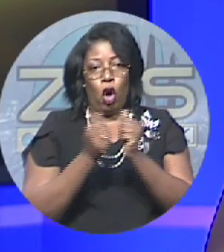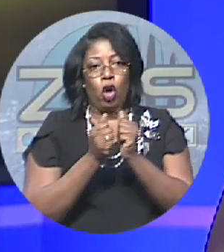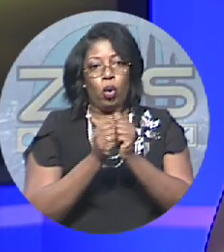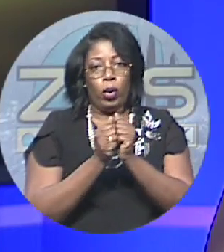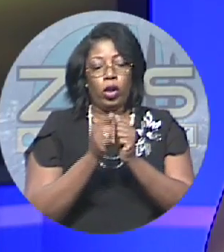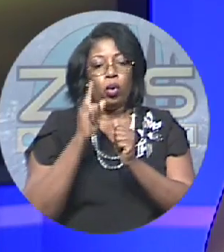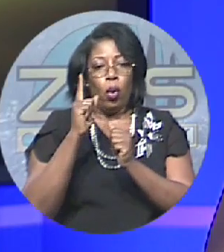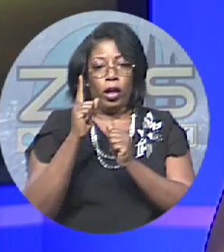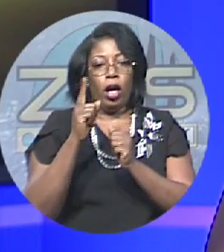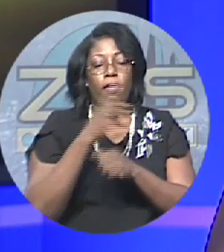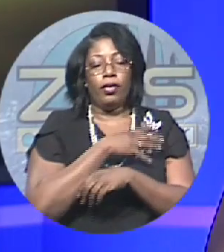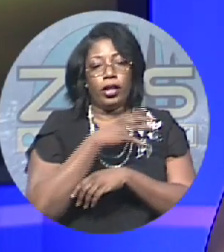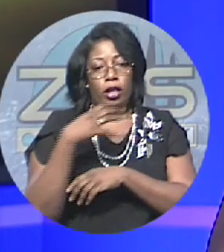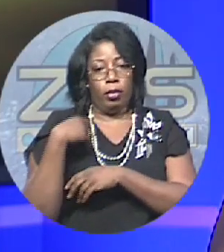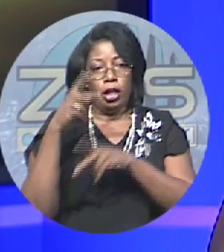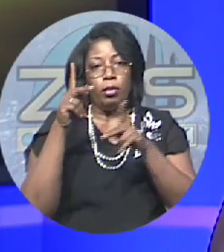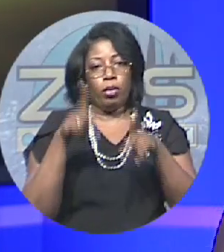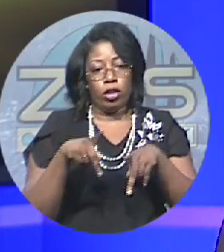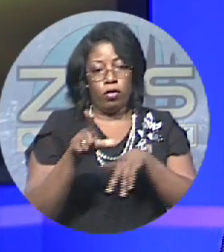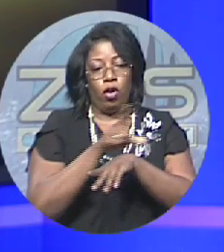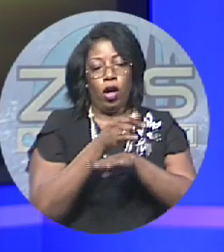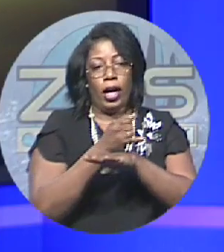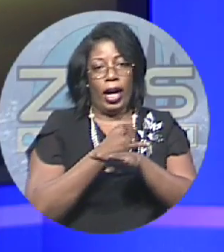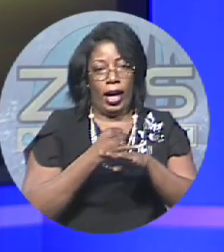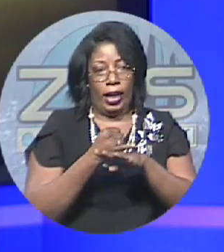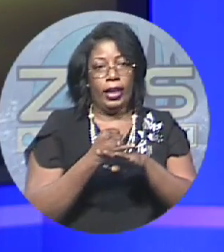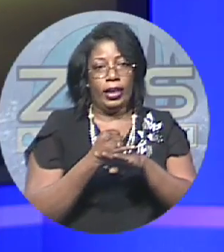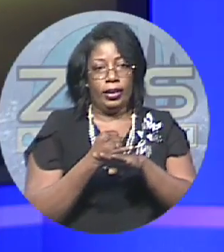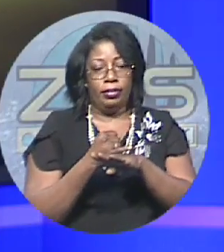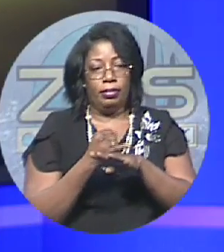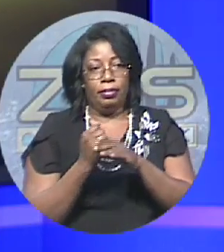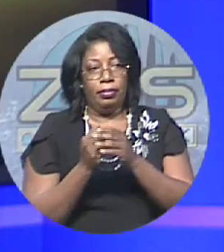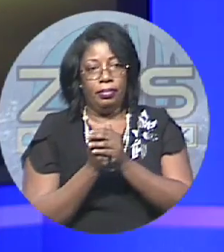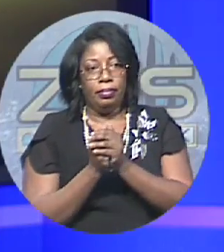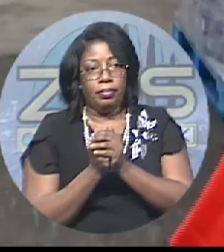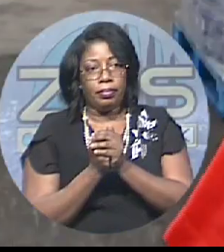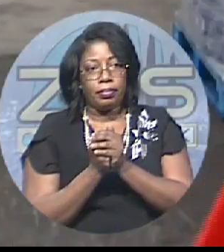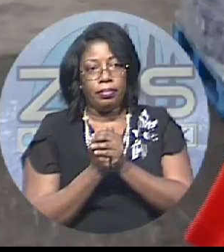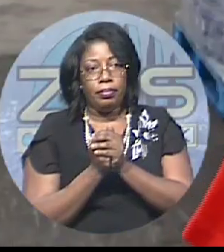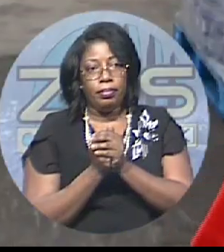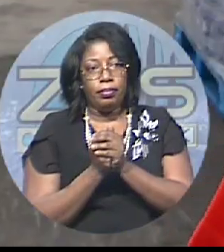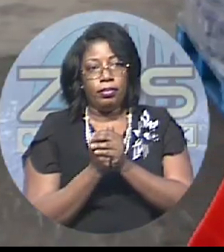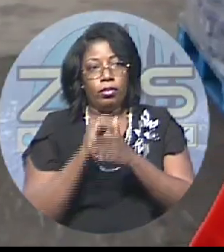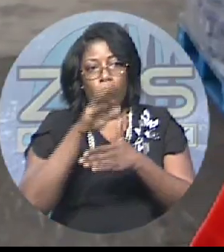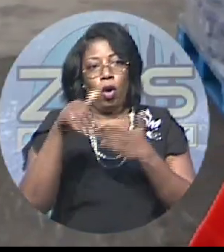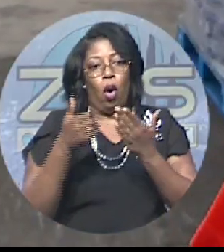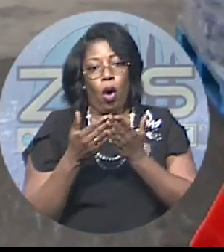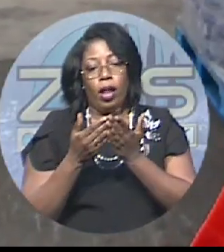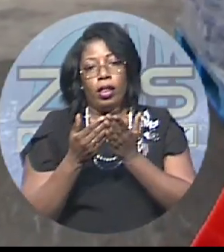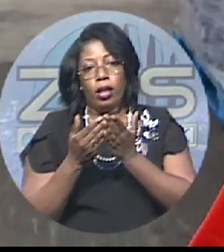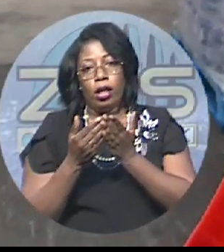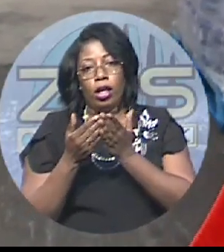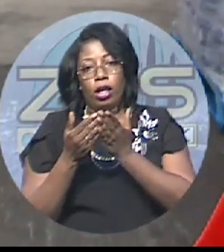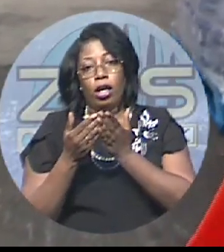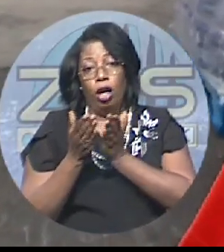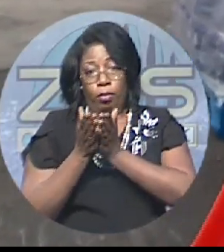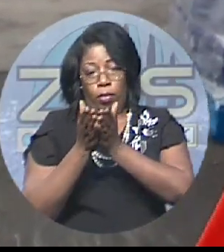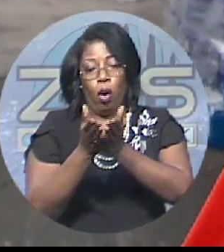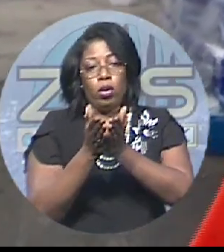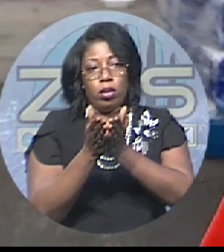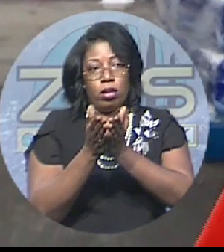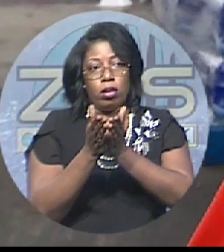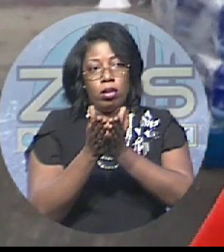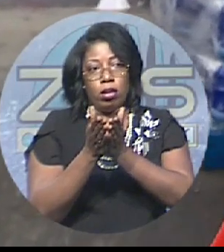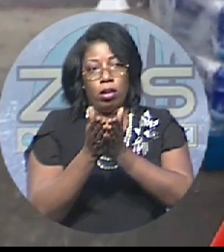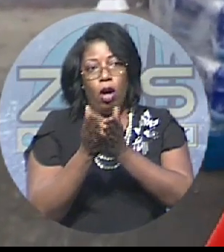of the committee members of the Long Island Development Association. All the fishing boats that was operating in